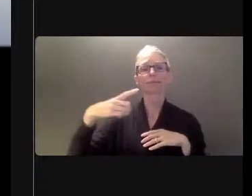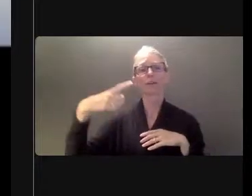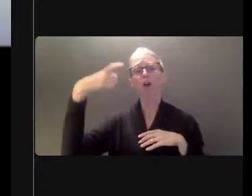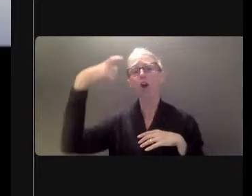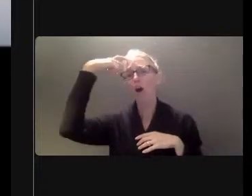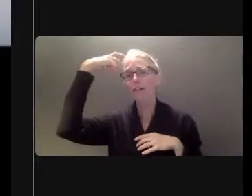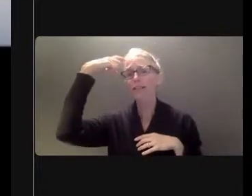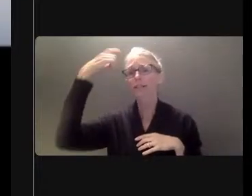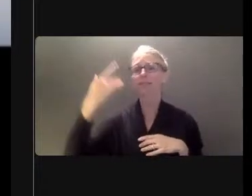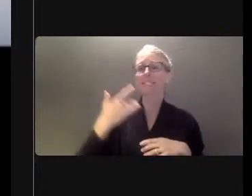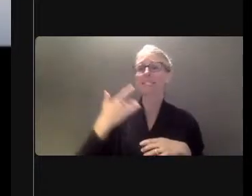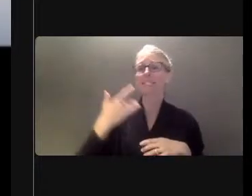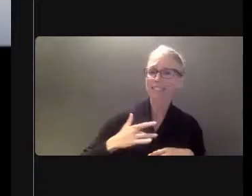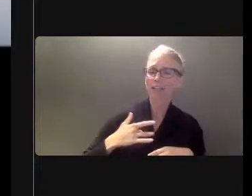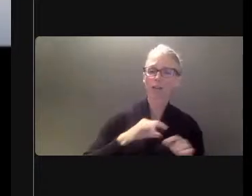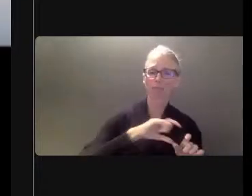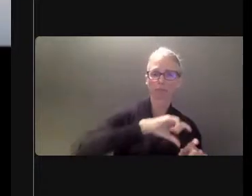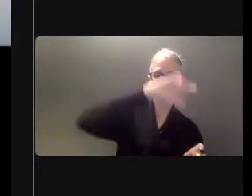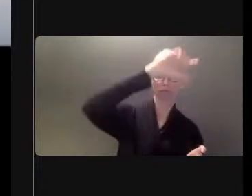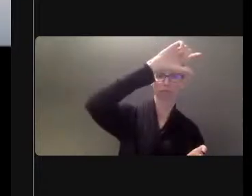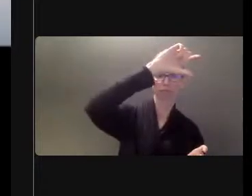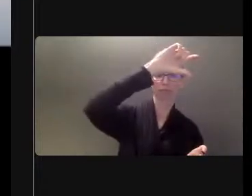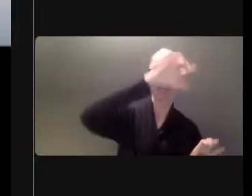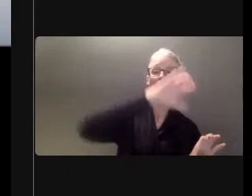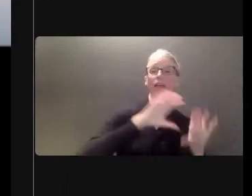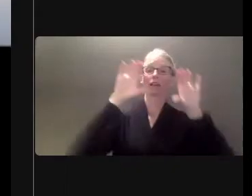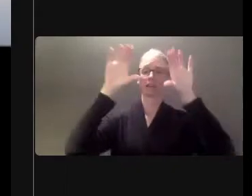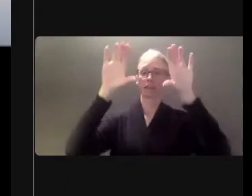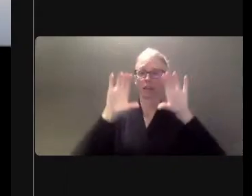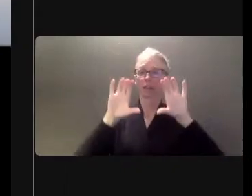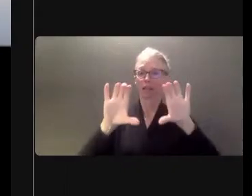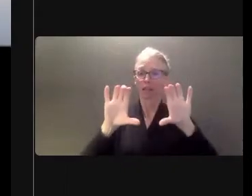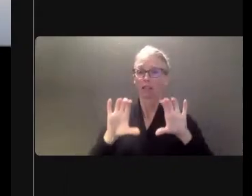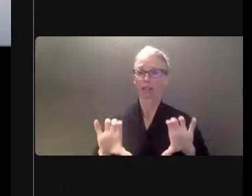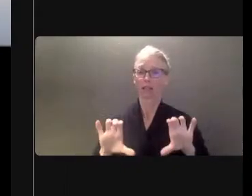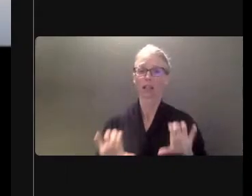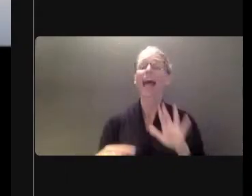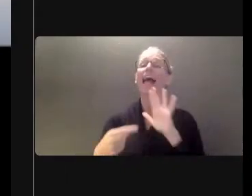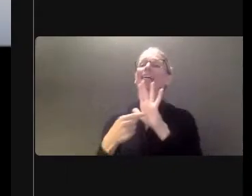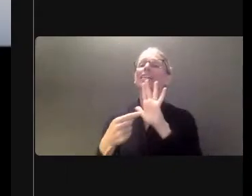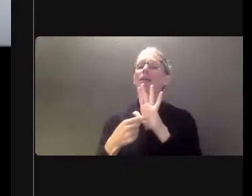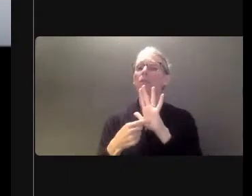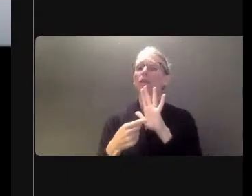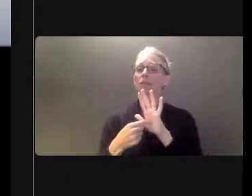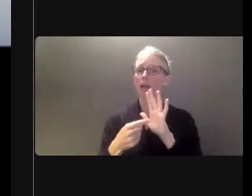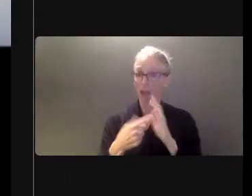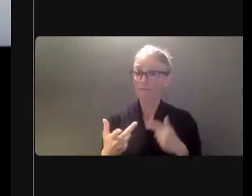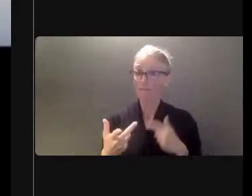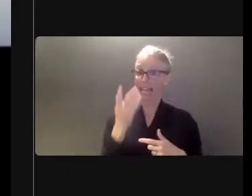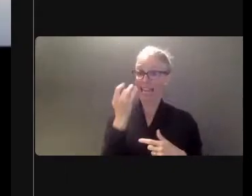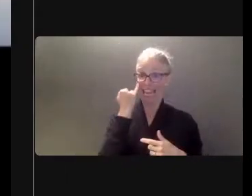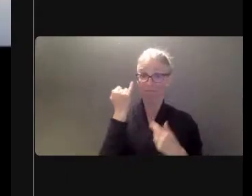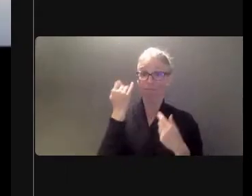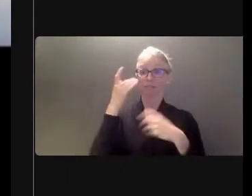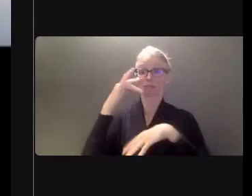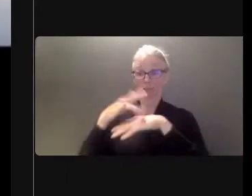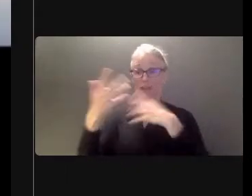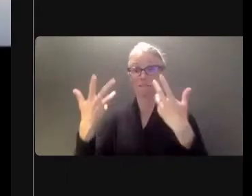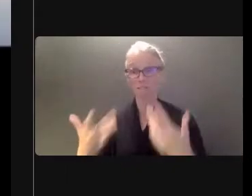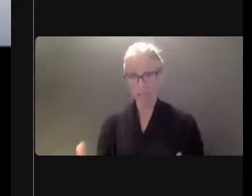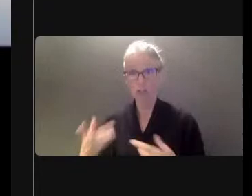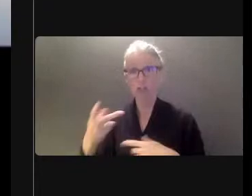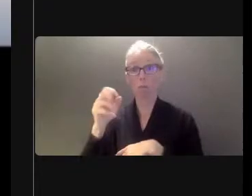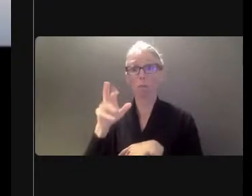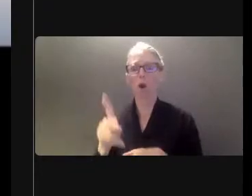or examples of how park visitors can have meaningful participation during their visit. So, for example, if you are someone